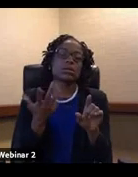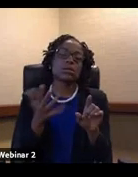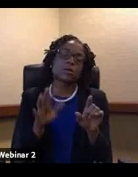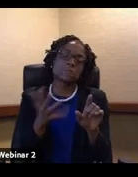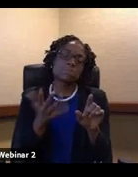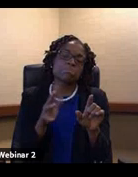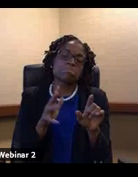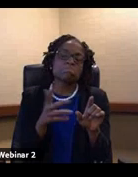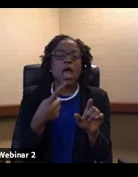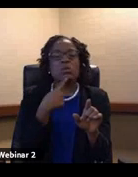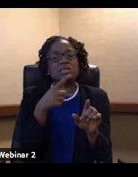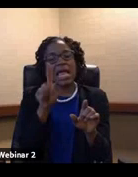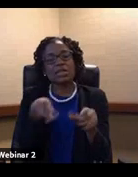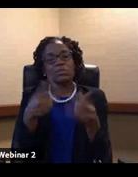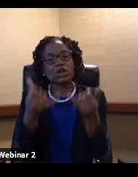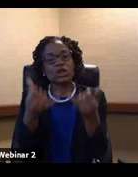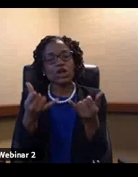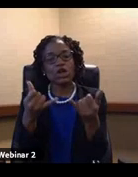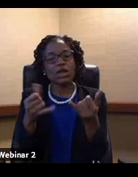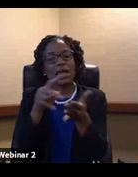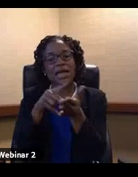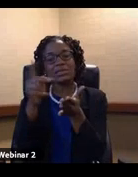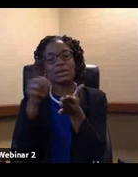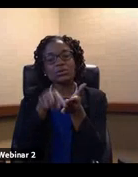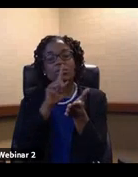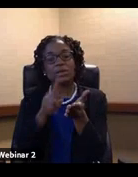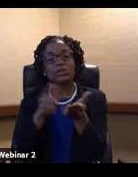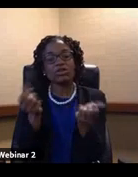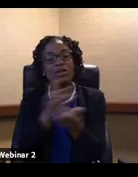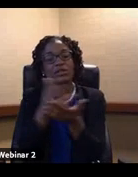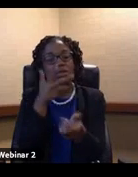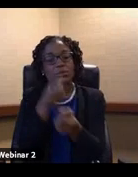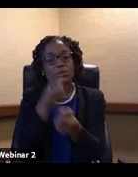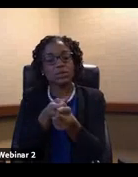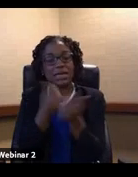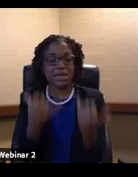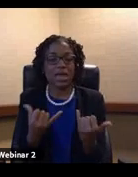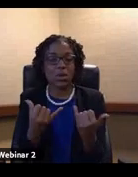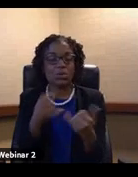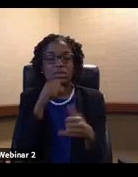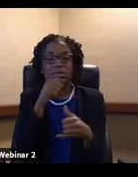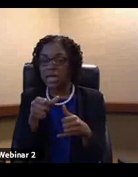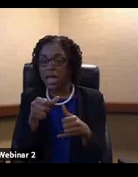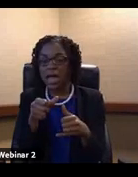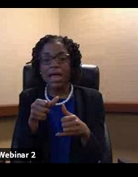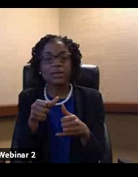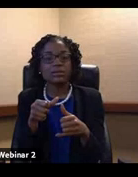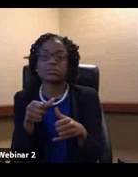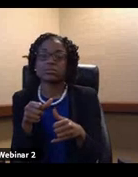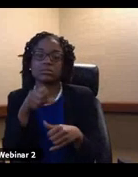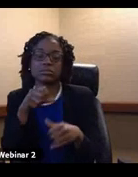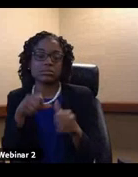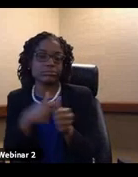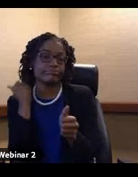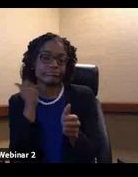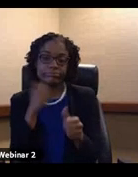If they're outside me, I would say they have to be current and to double check to make sure that everything's up to date now and not assume that it's